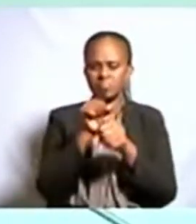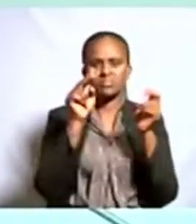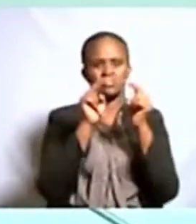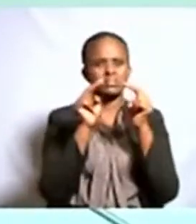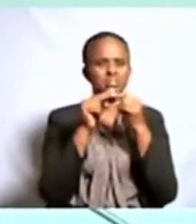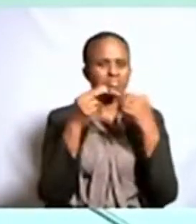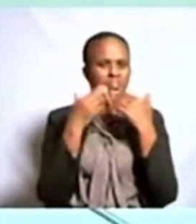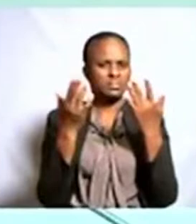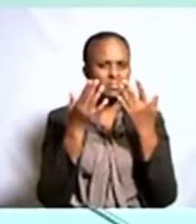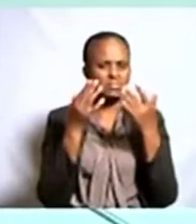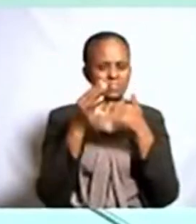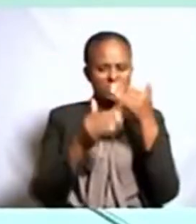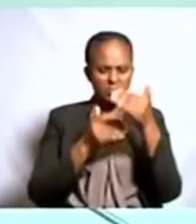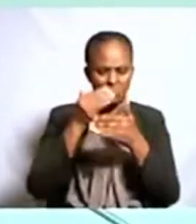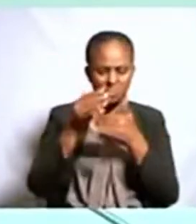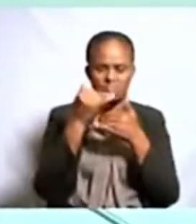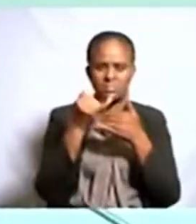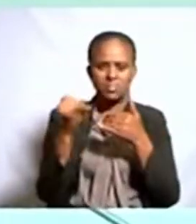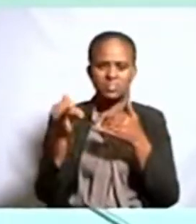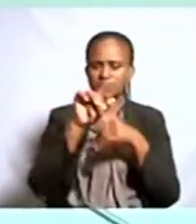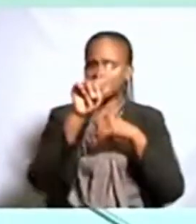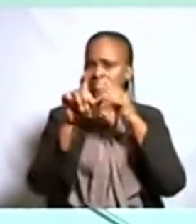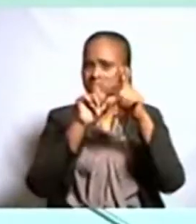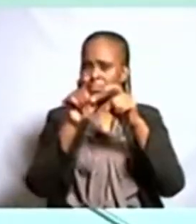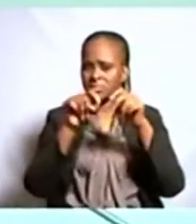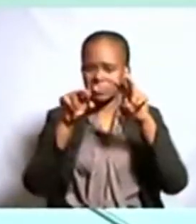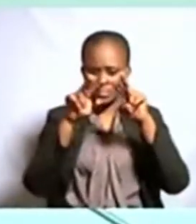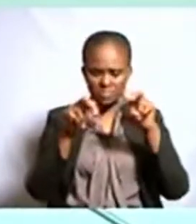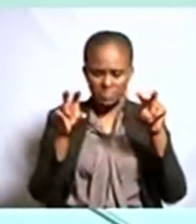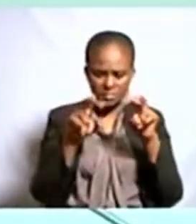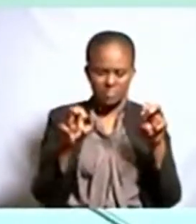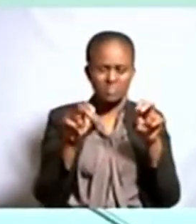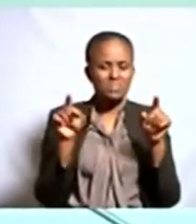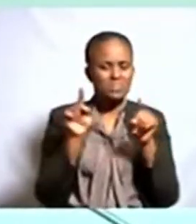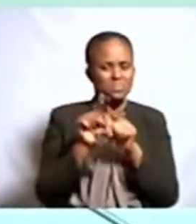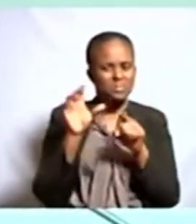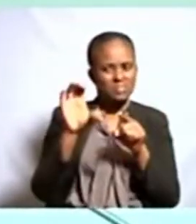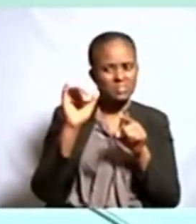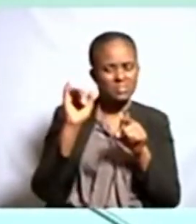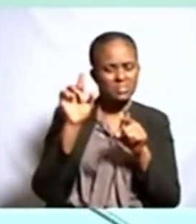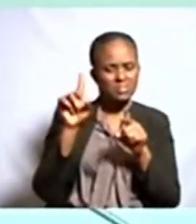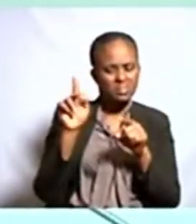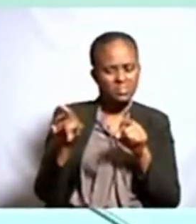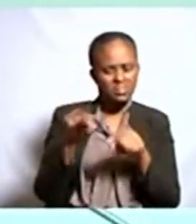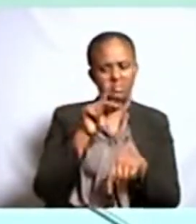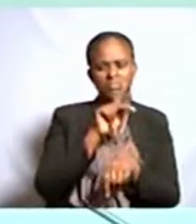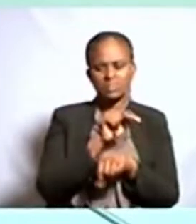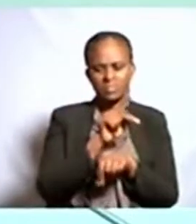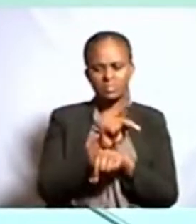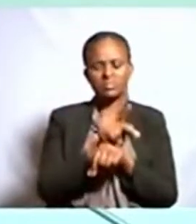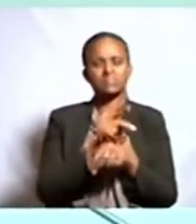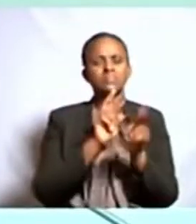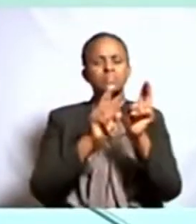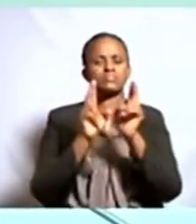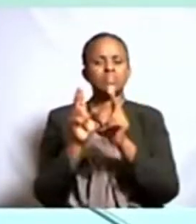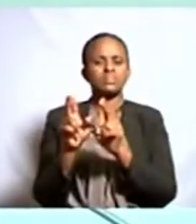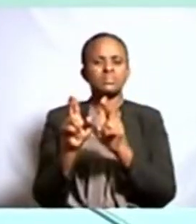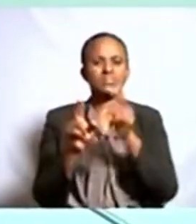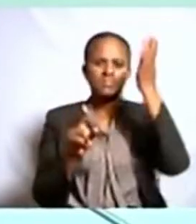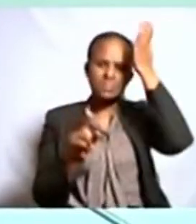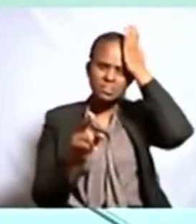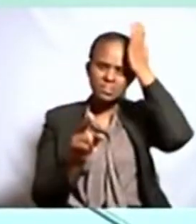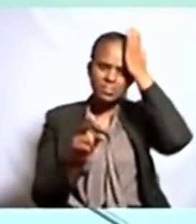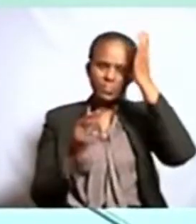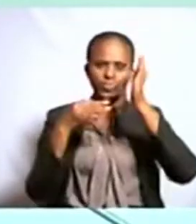contract. The next item is questionable distribution. A scrutiny of the CIDP response to COVID-19 dated